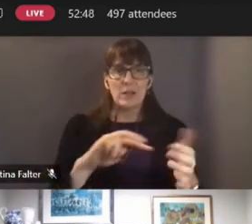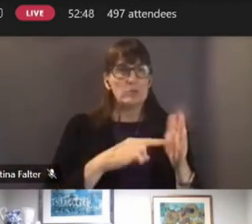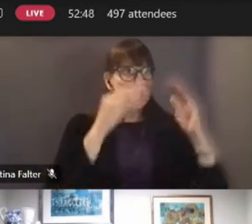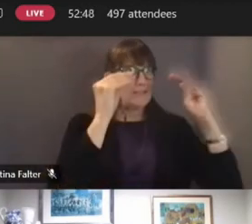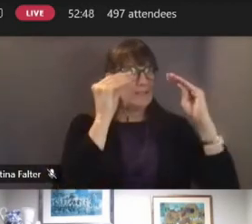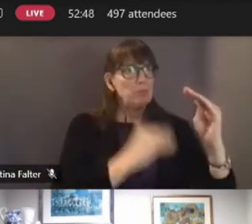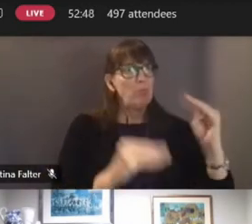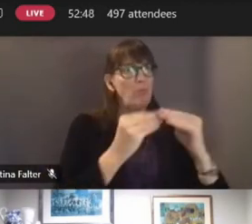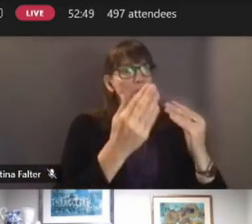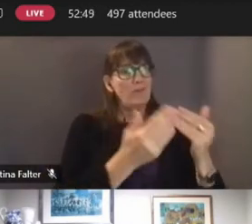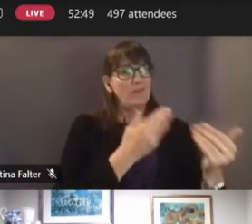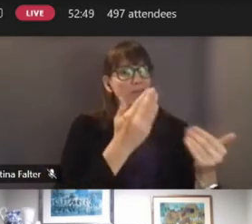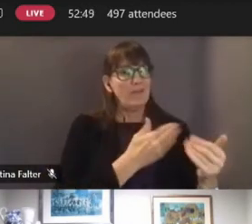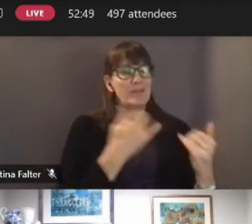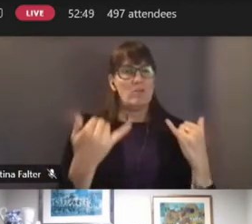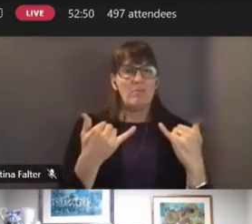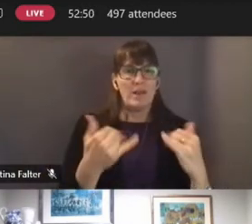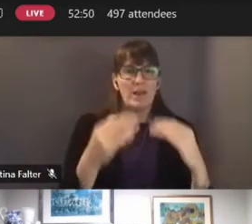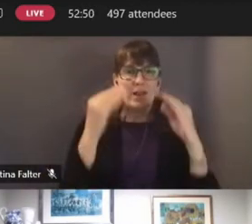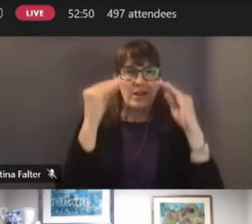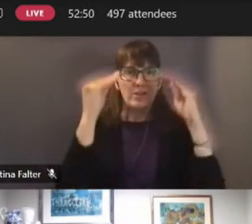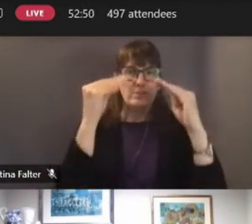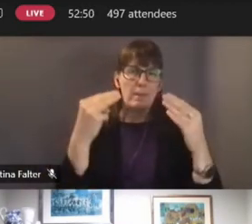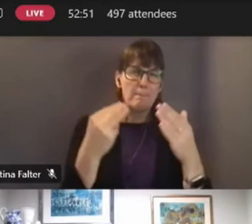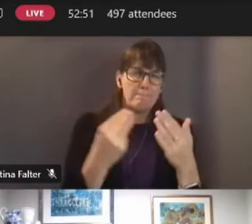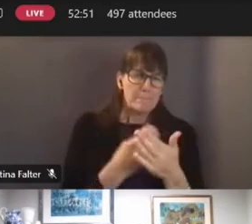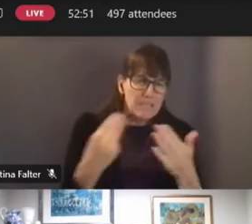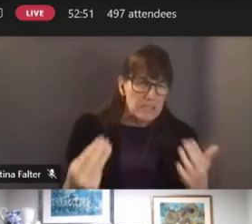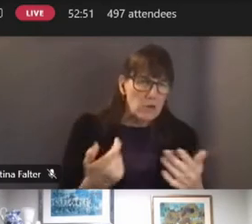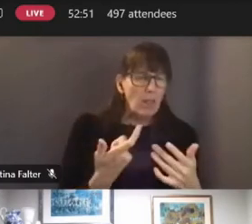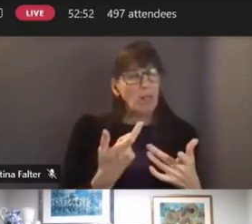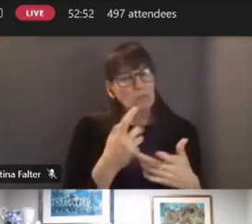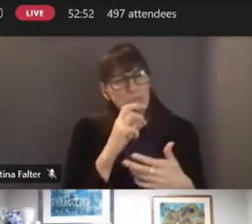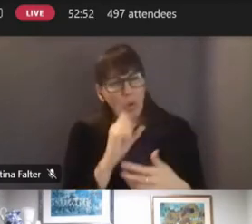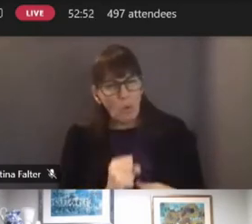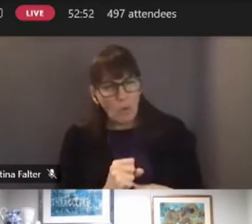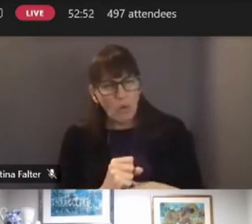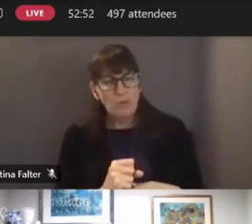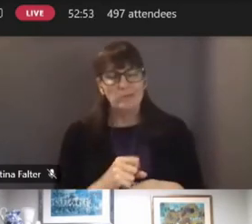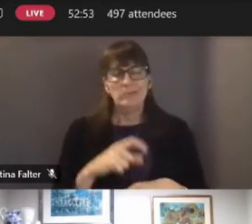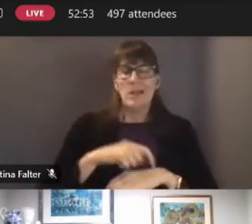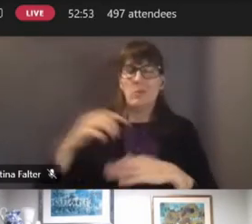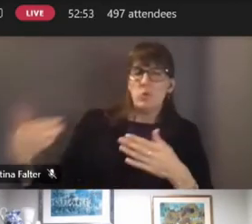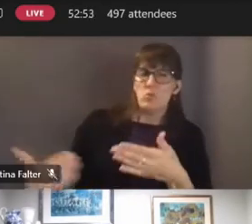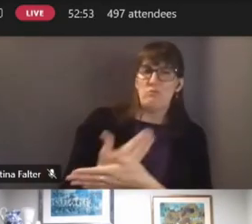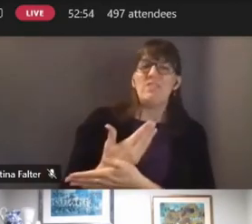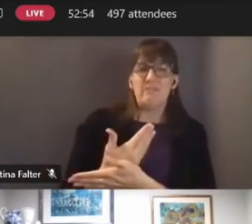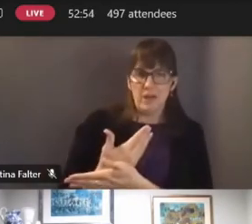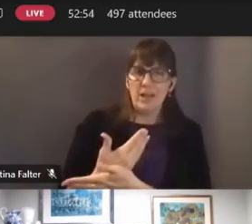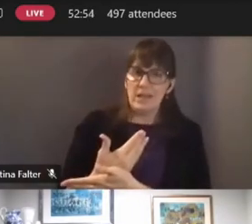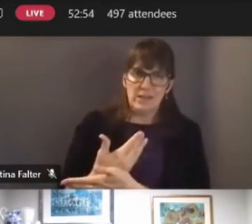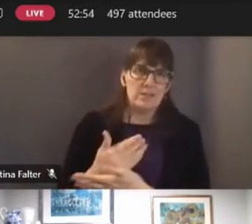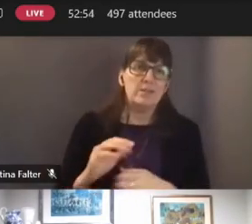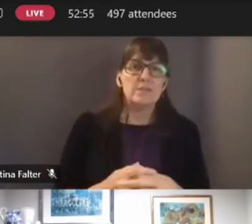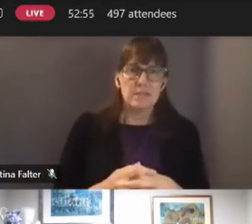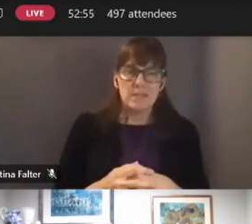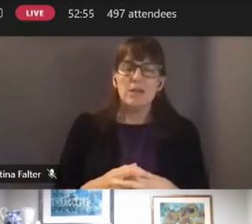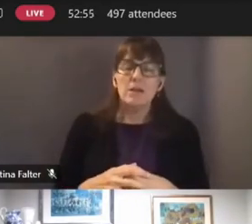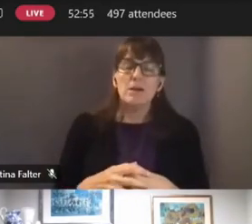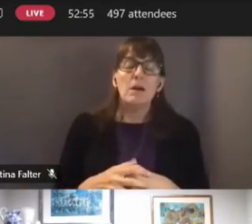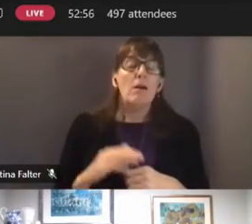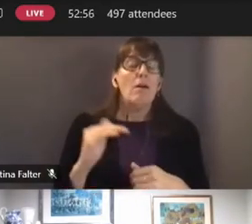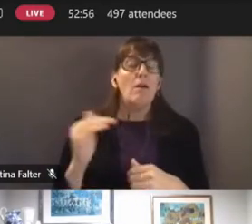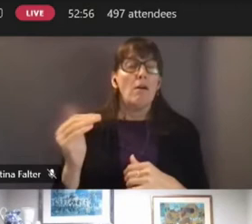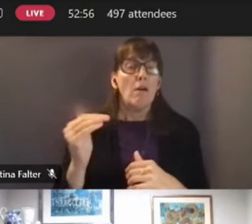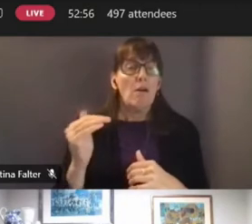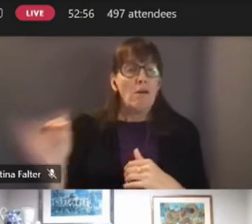And our current instructional material is a little bit outdated. So it's time to refresh in that space just from go. Next, we learned